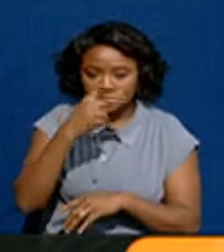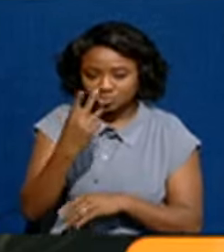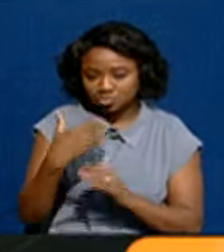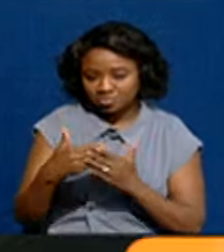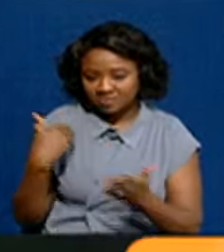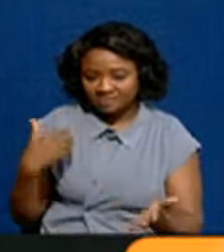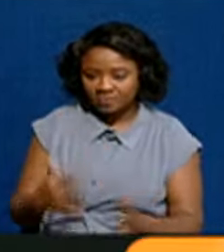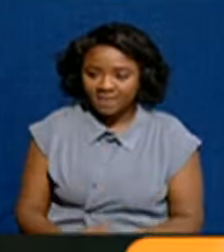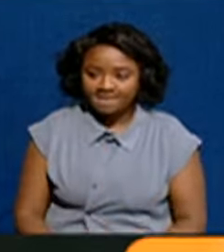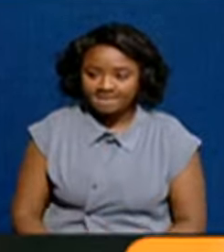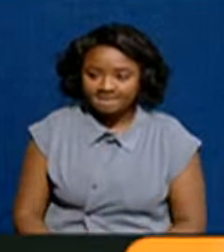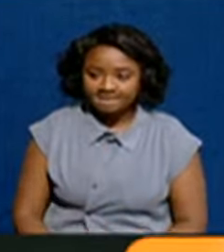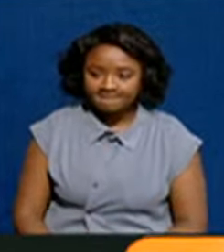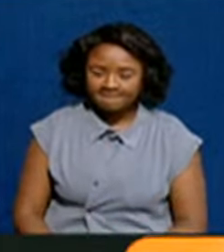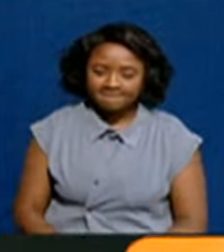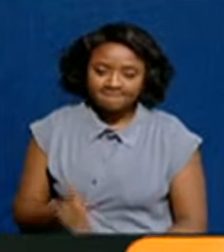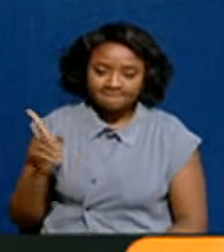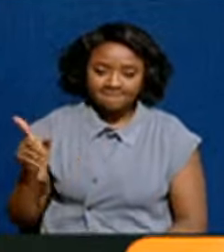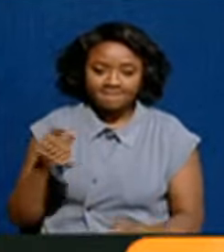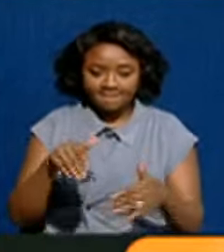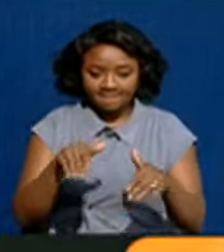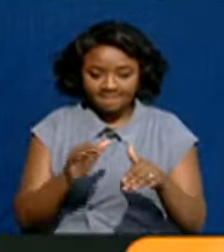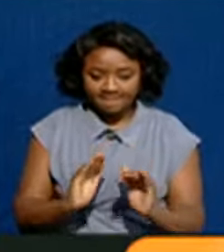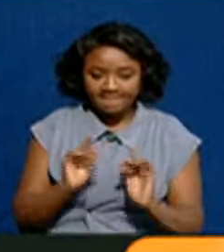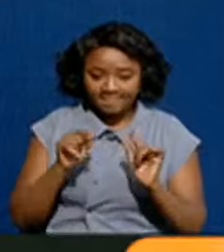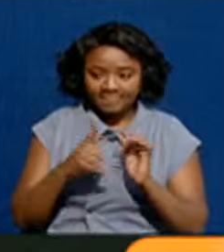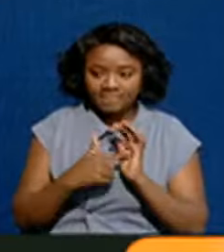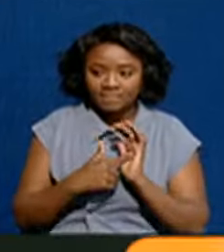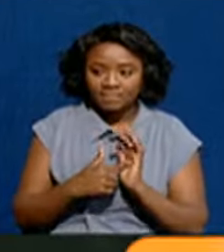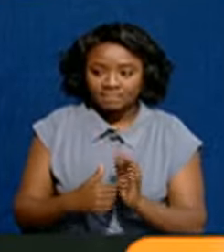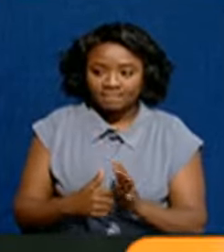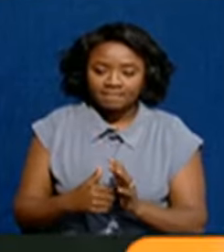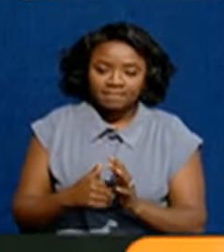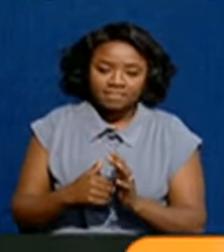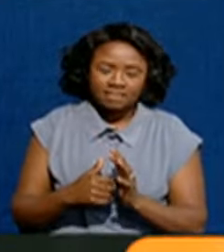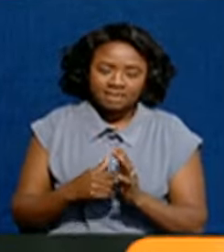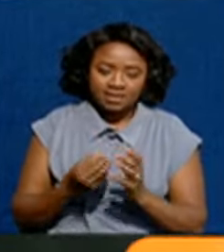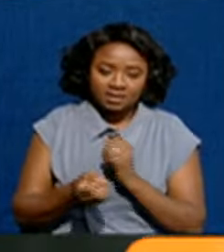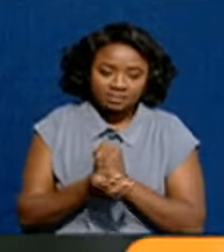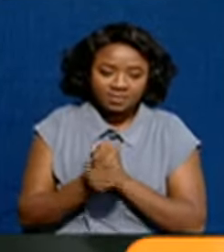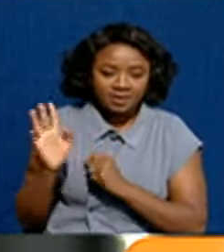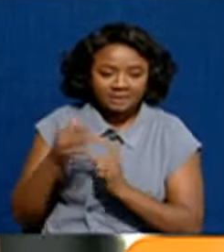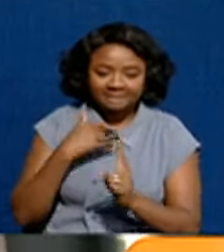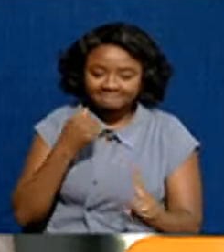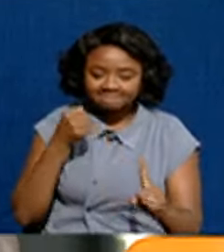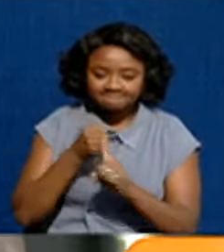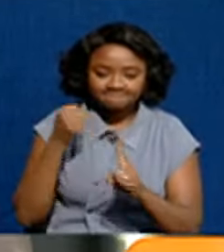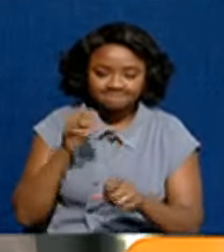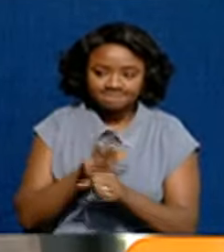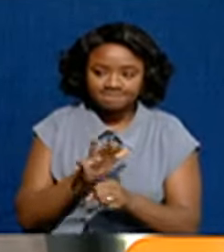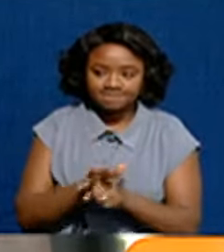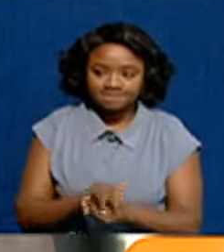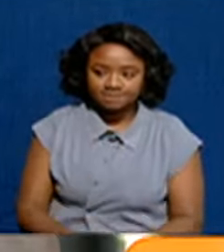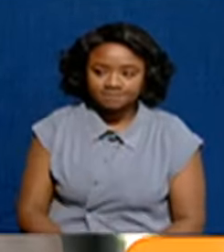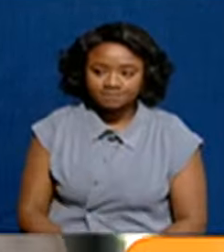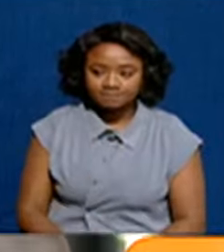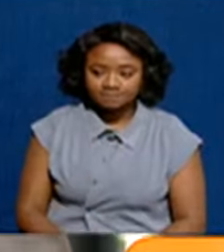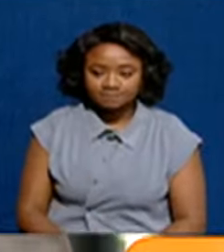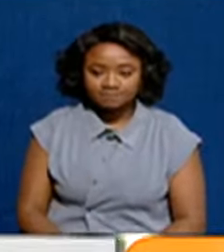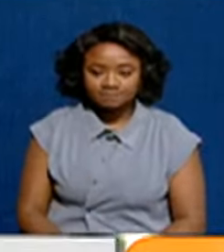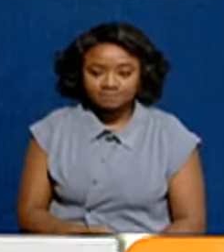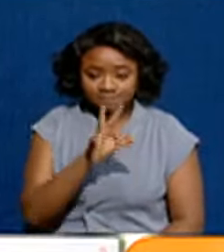prior. The funeral service held today paying tribute to Oyier's impactful legacy. Close to three